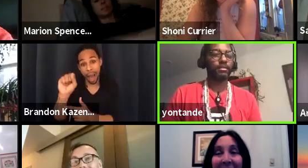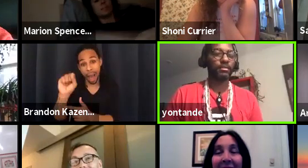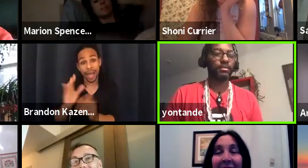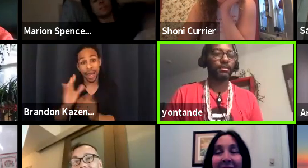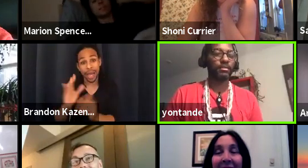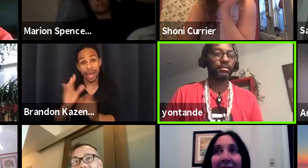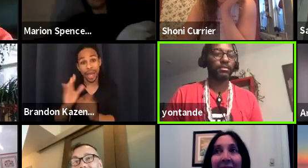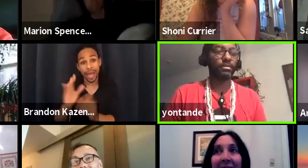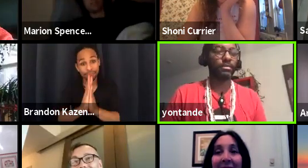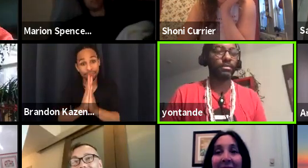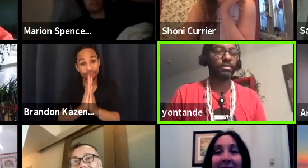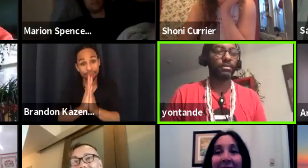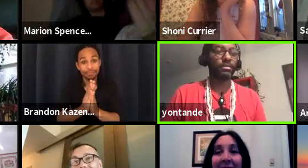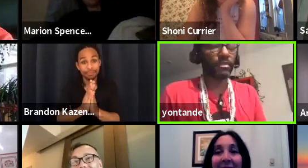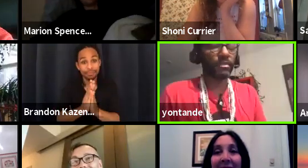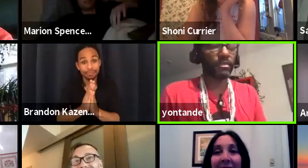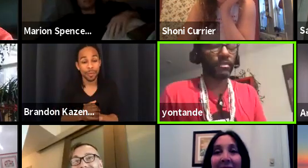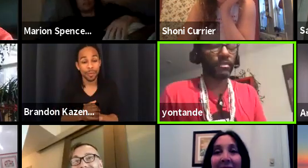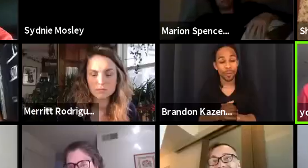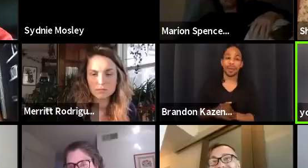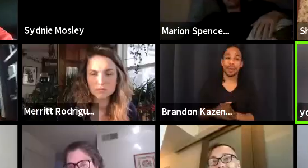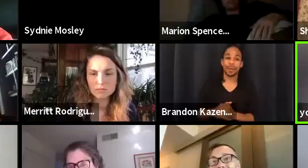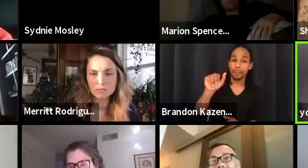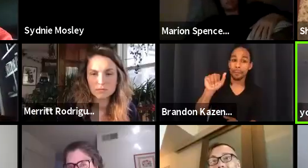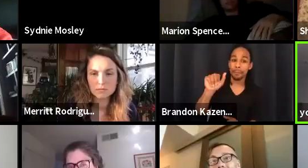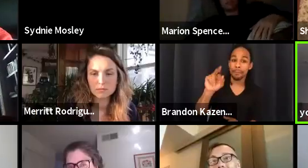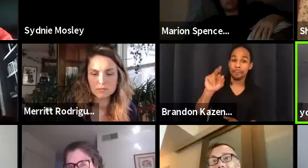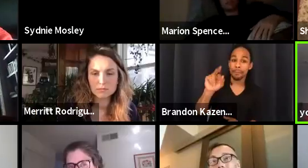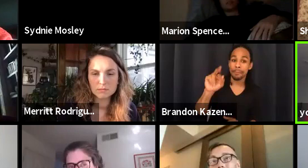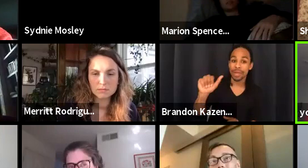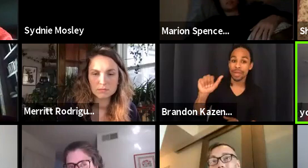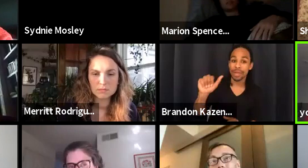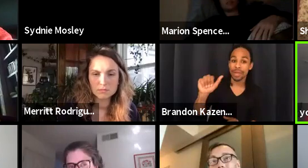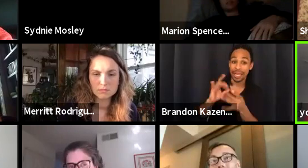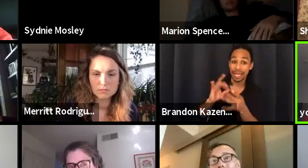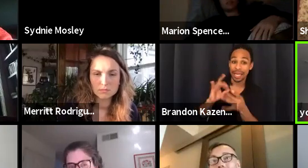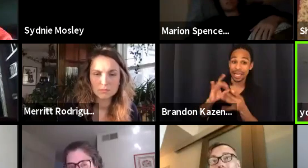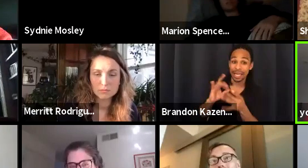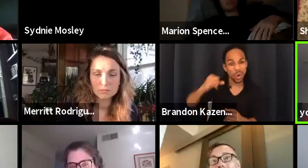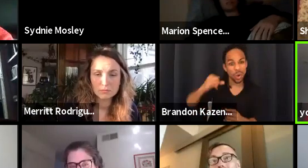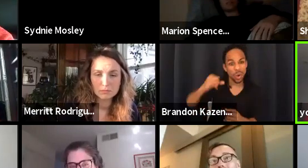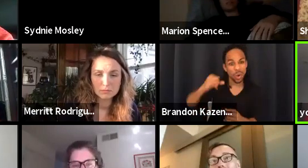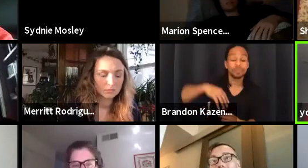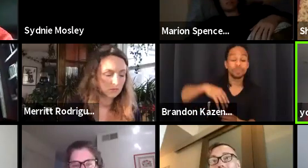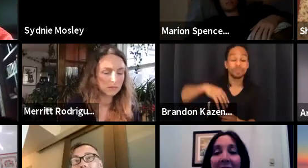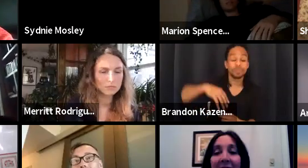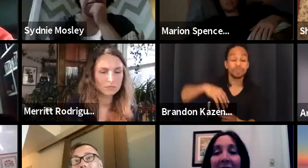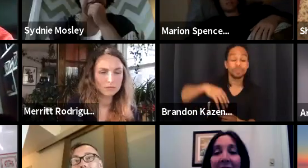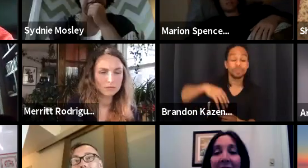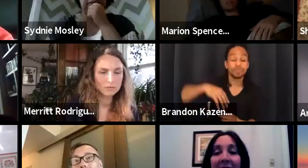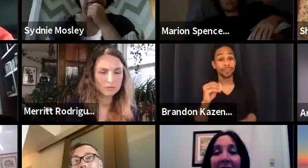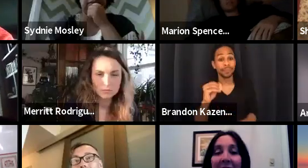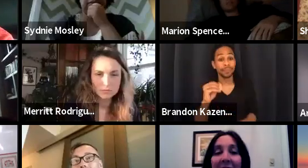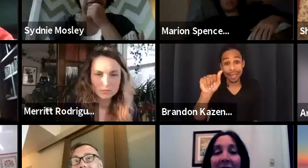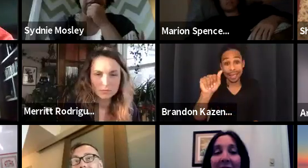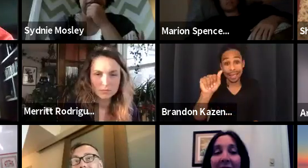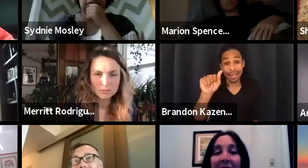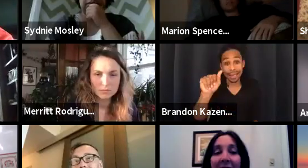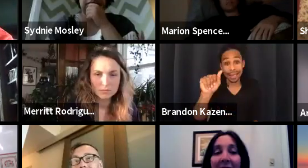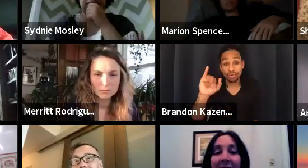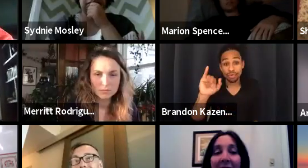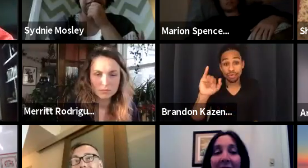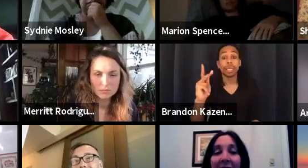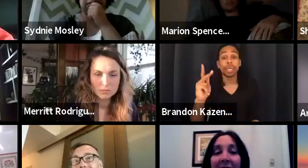for the sweat. I think we saw Tariq's digital hand raised as well. Is that right? Yeah. Hey,